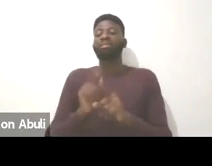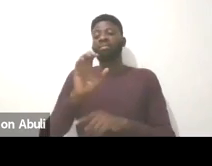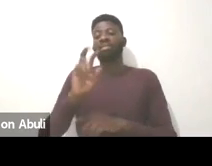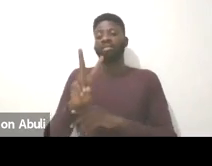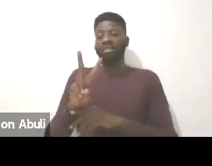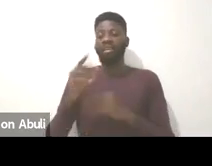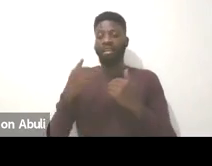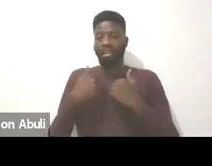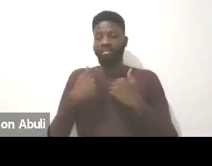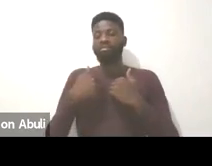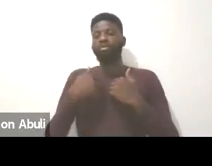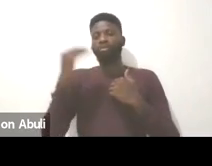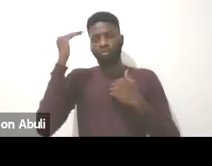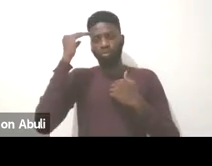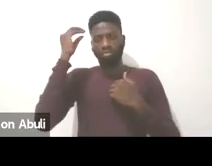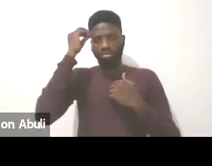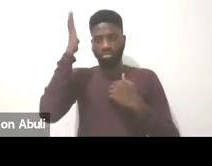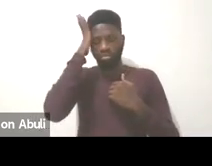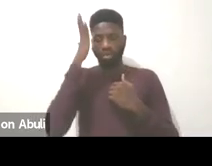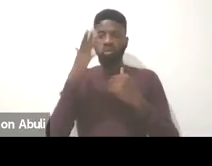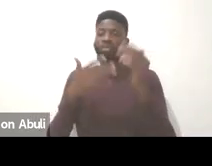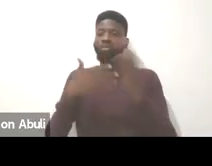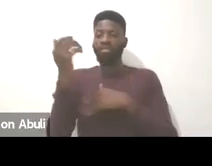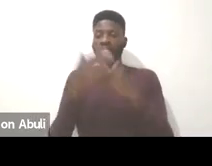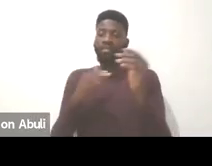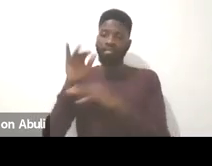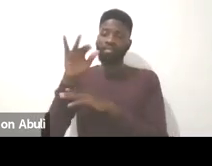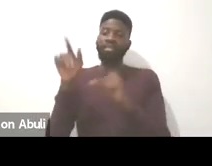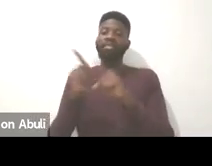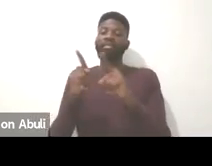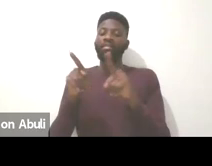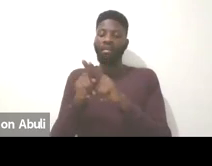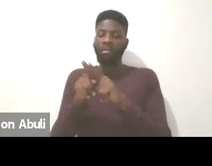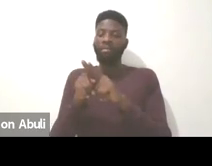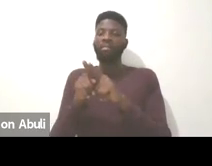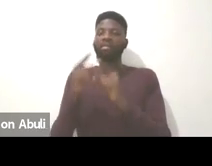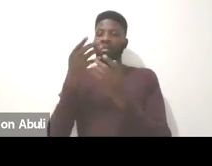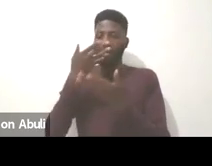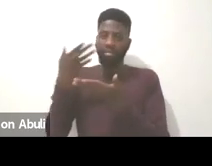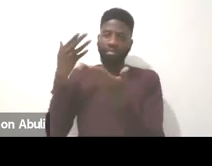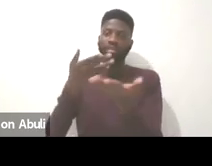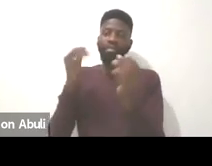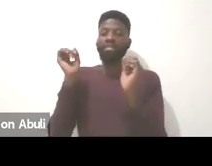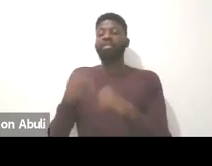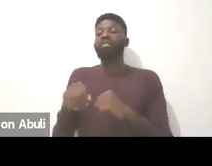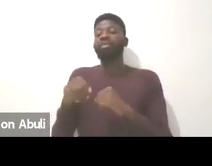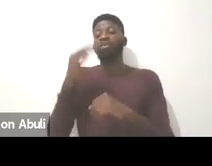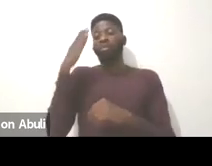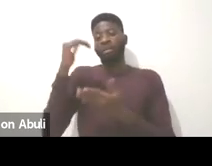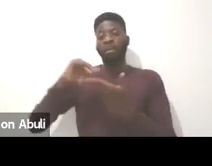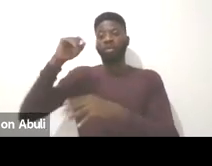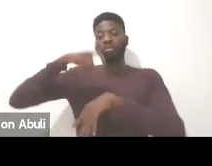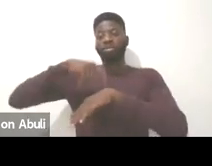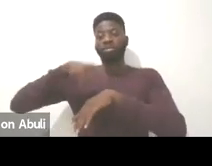your fingertips, so that whichever thing you ask, you're able to answer ASAP. Because most times,